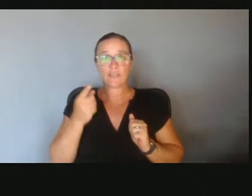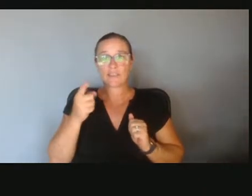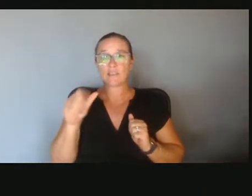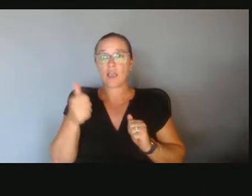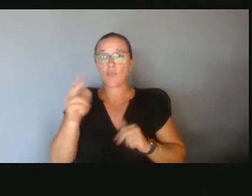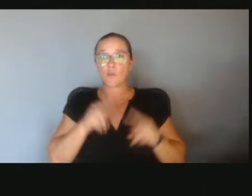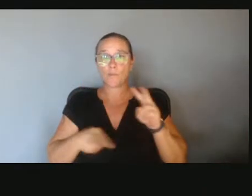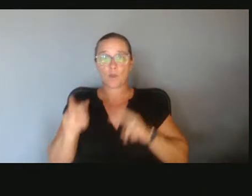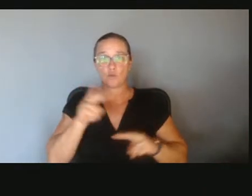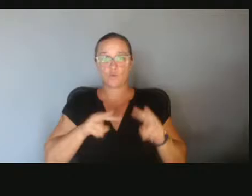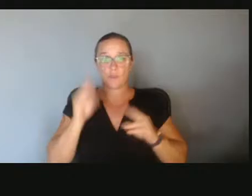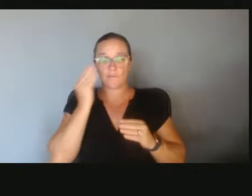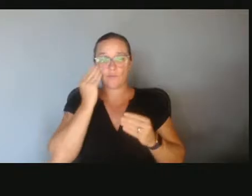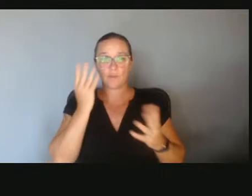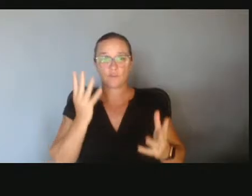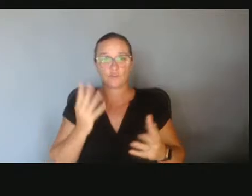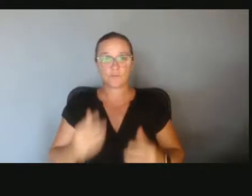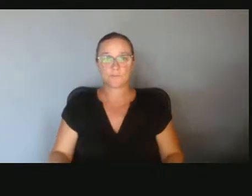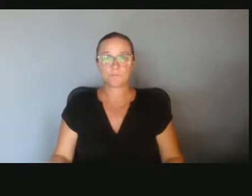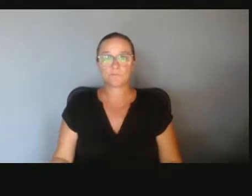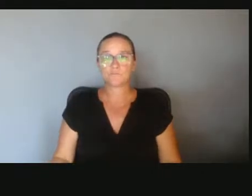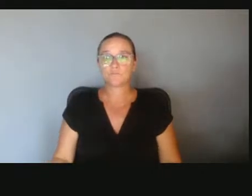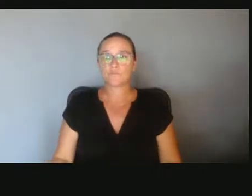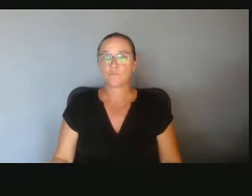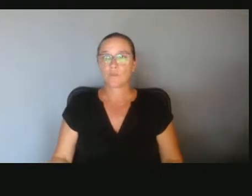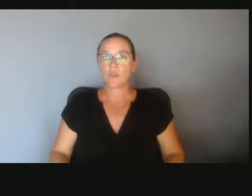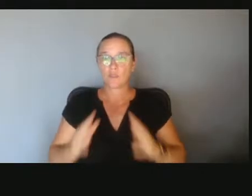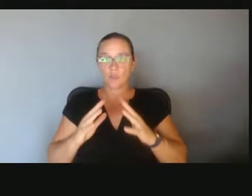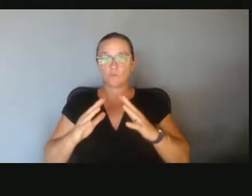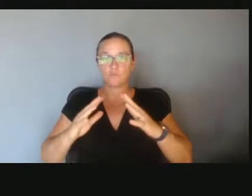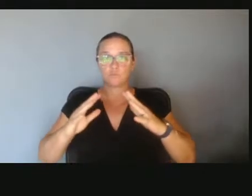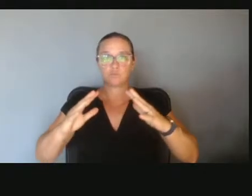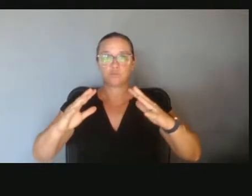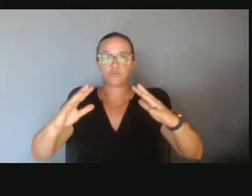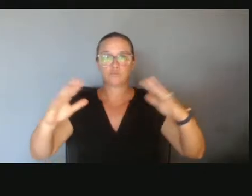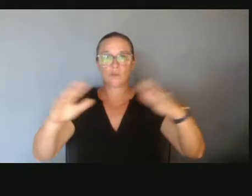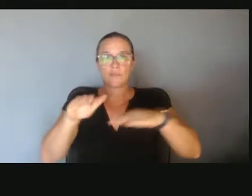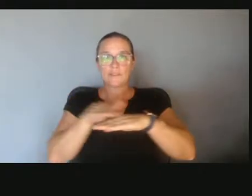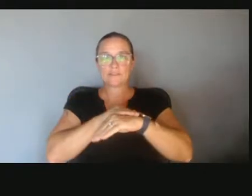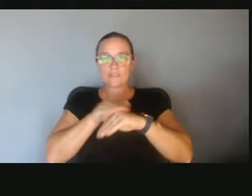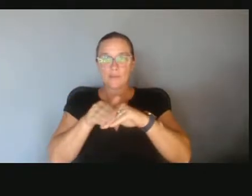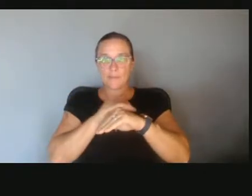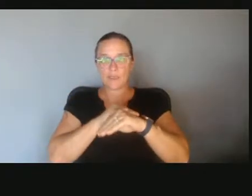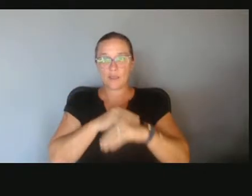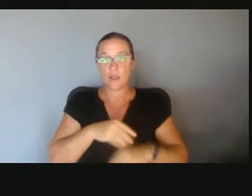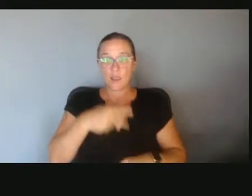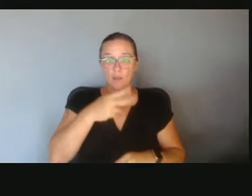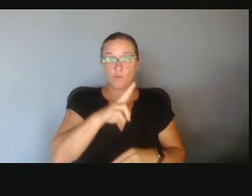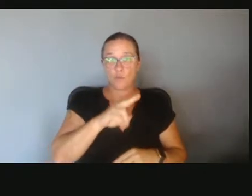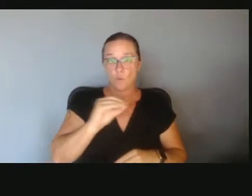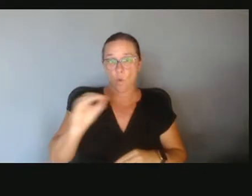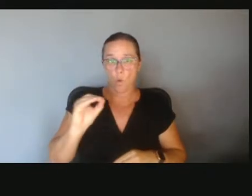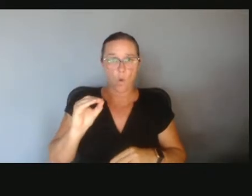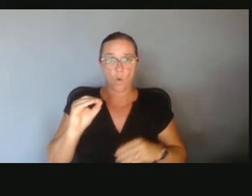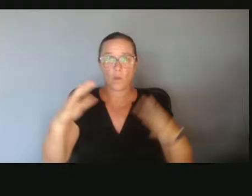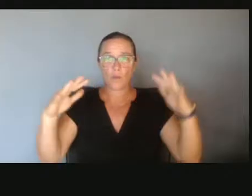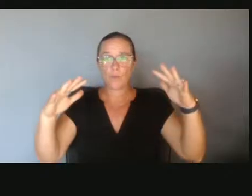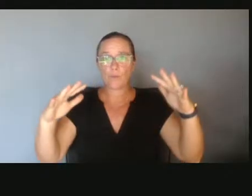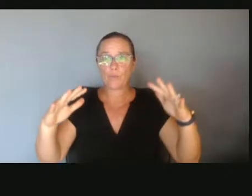data. Growing ground tilt at the summit, whereas the rift zone at Pu'o'o remains in a